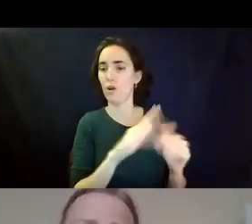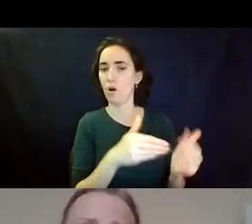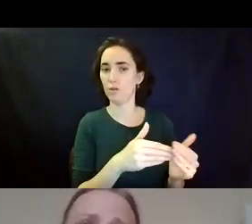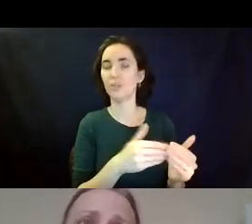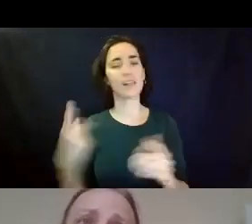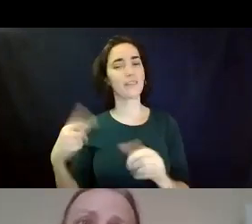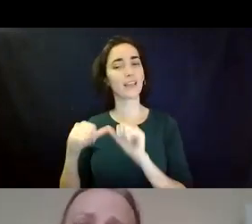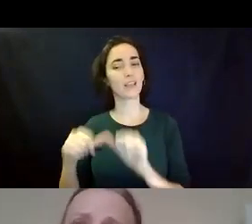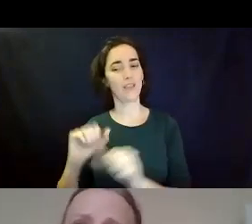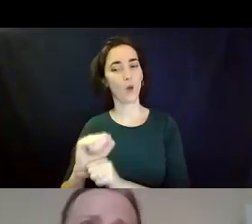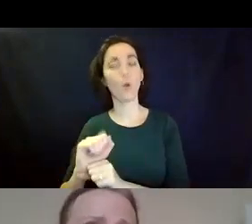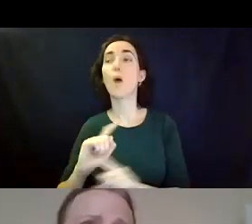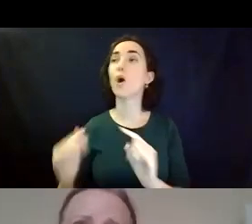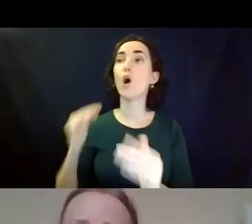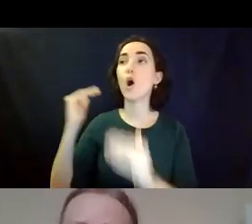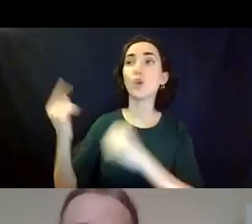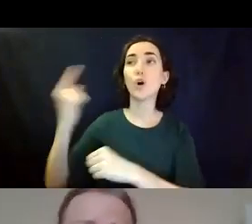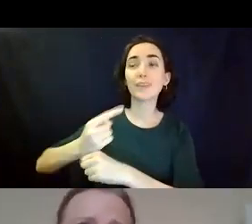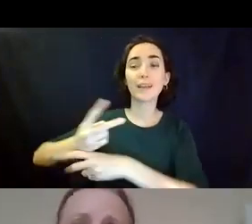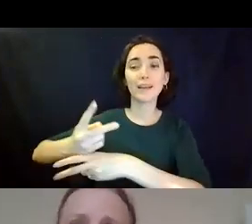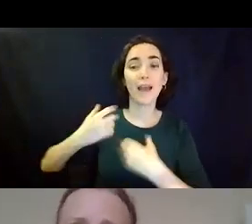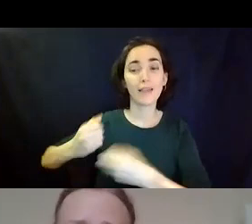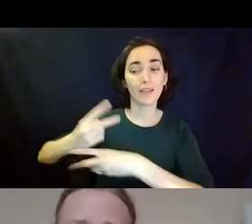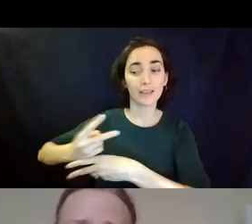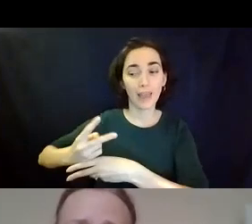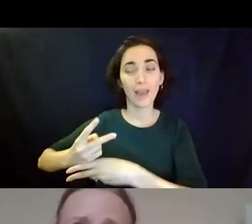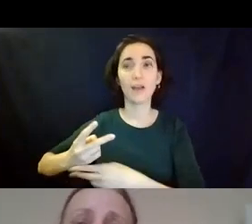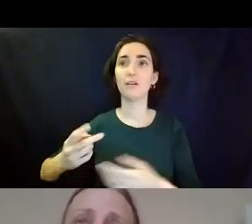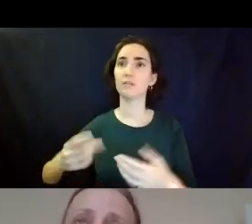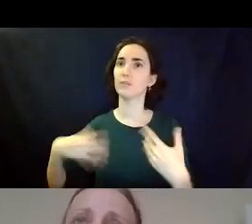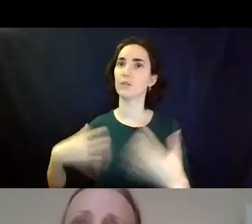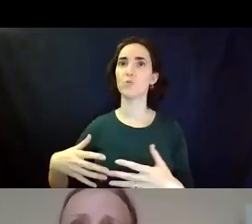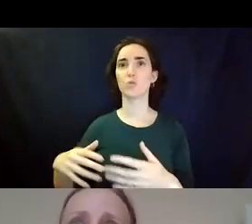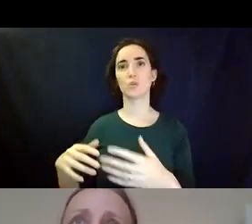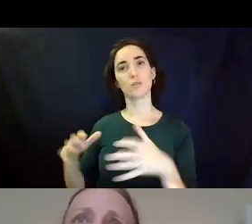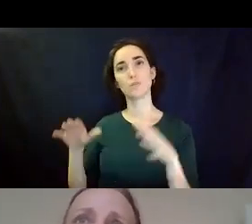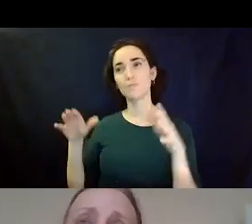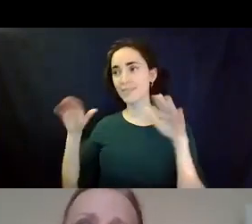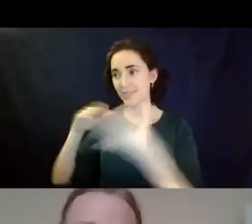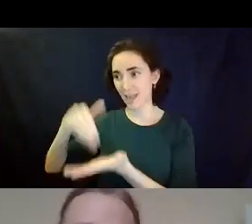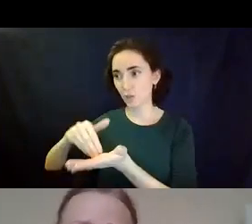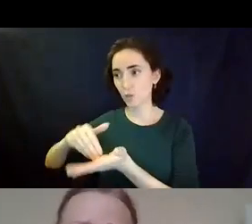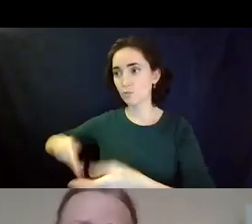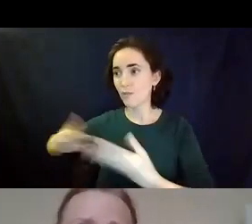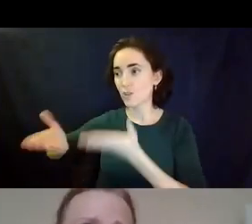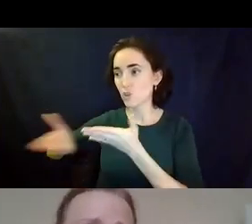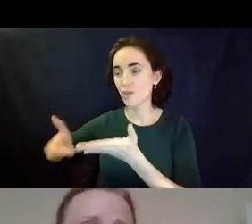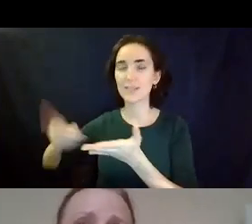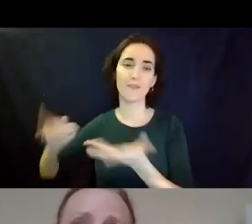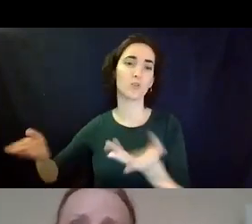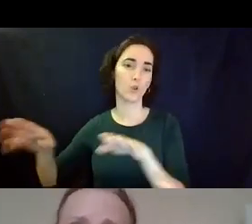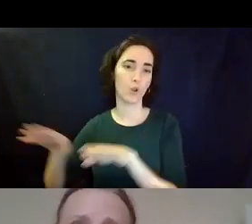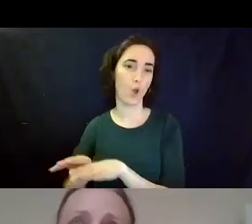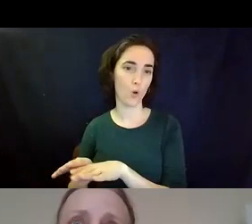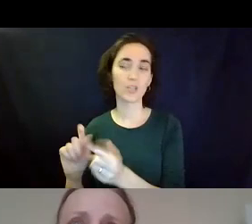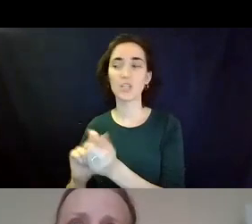day healthcare, which is highly based in center-delivered services, has really had to close down those centers and change